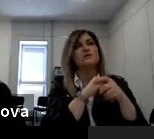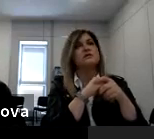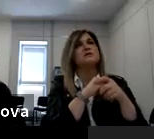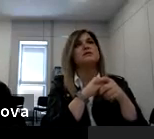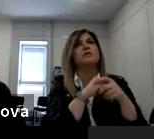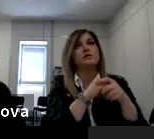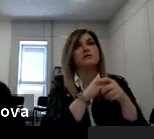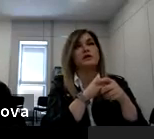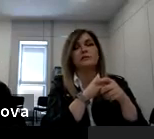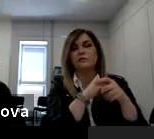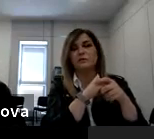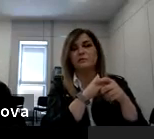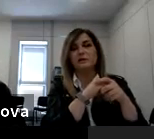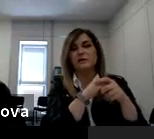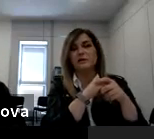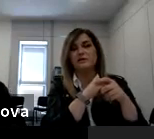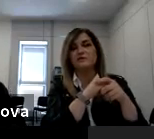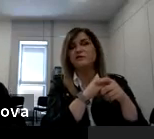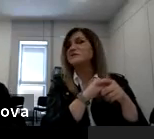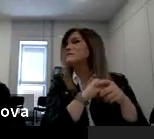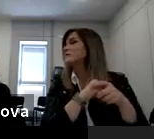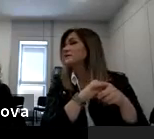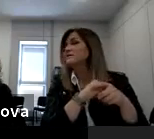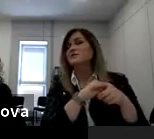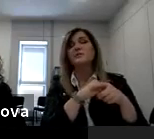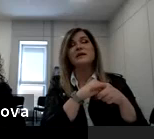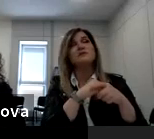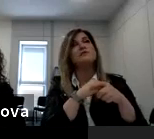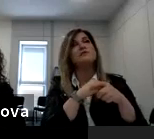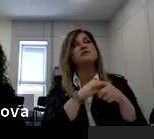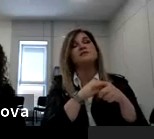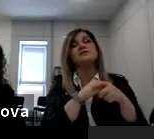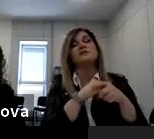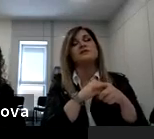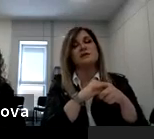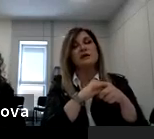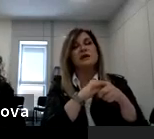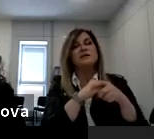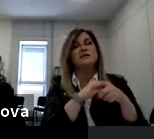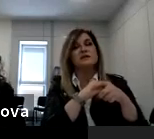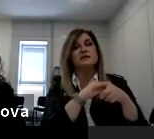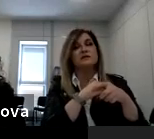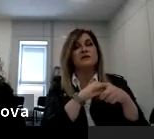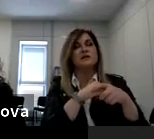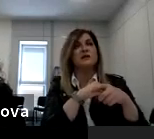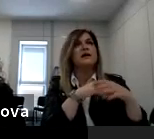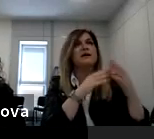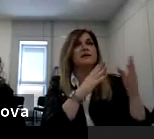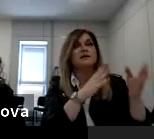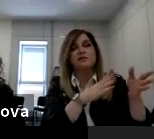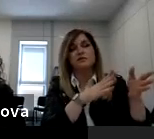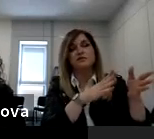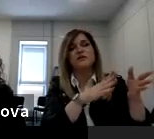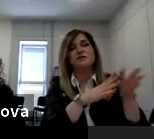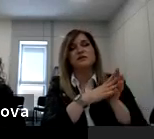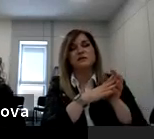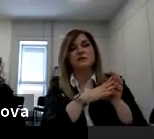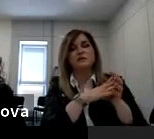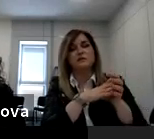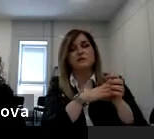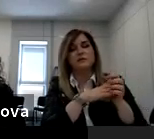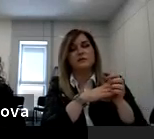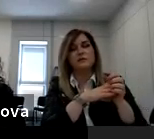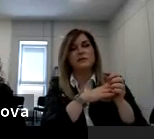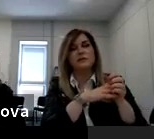Yes, of course. No, all of them will be by the end of this year. Oh. Yes, so we plan to introduce everything till the end of this year. In addition to what is